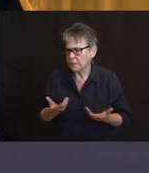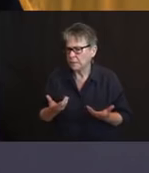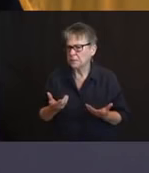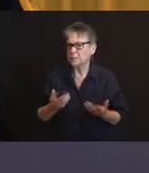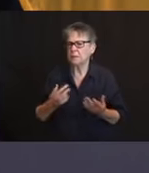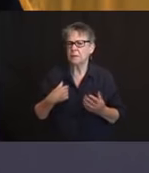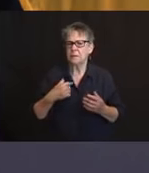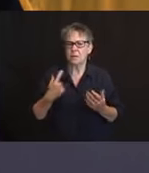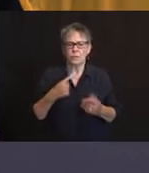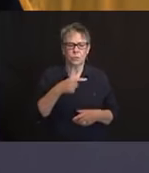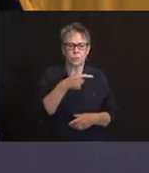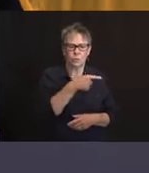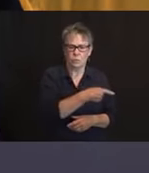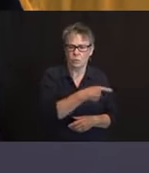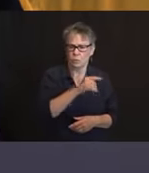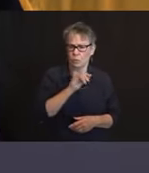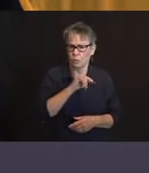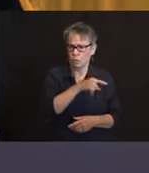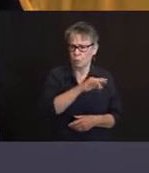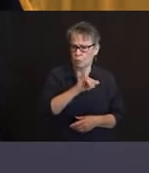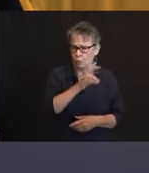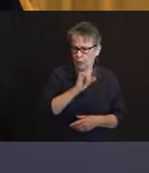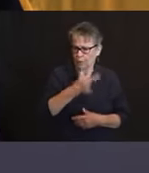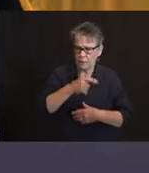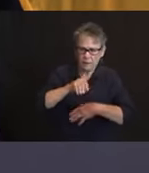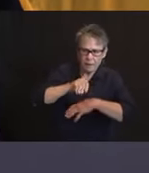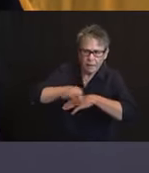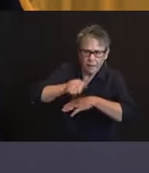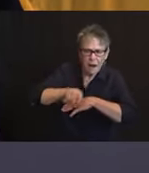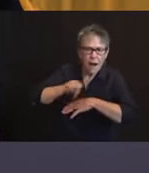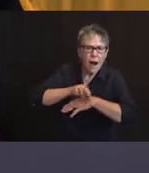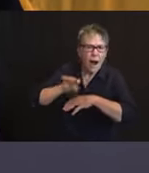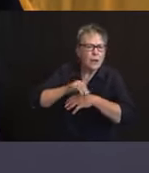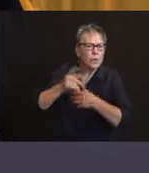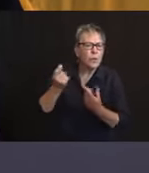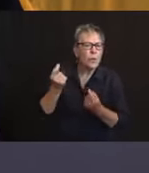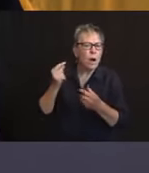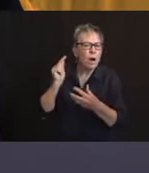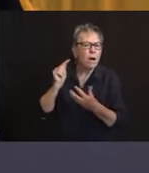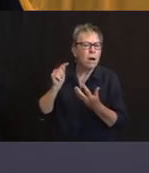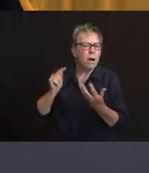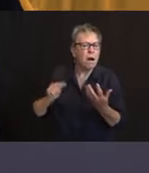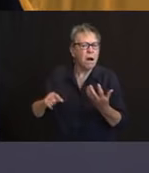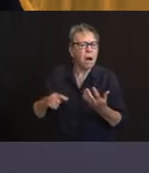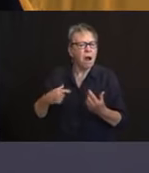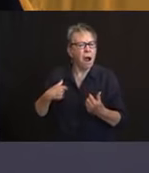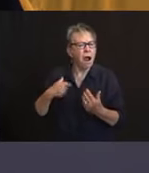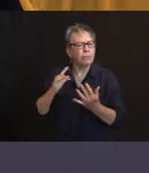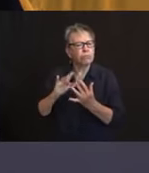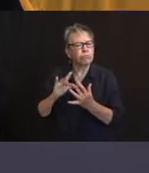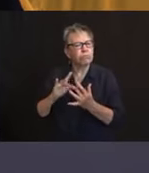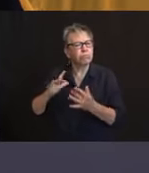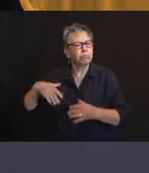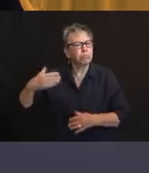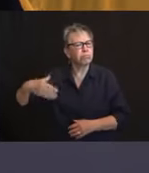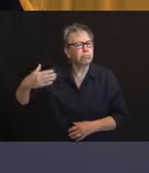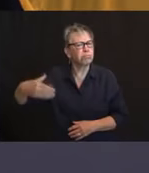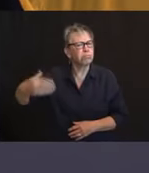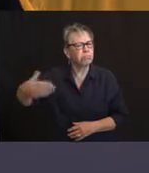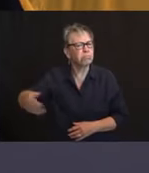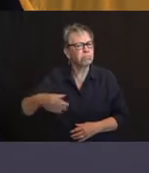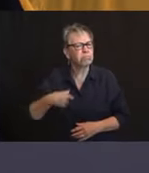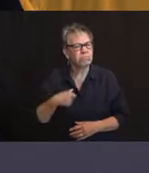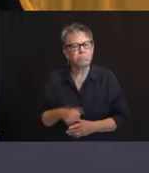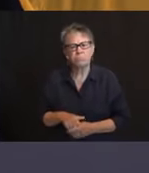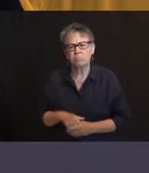that with them, and we're in pretty regular contact with them. I've not had a chance to review the decision, but the notion